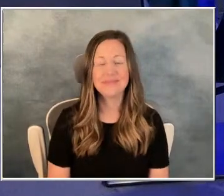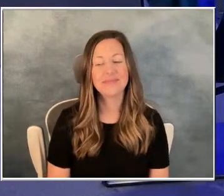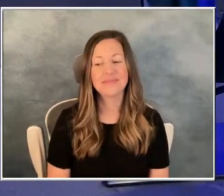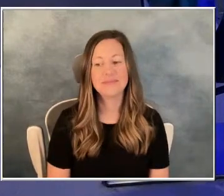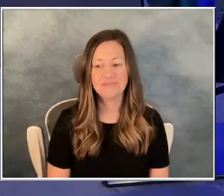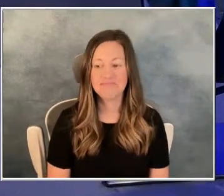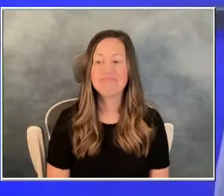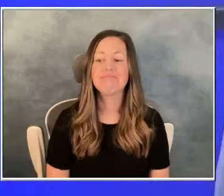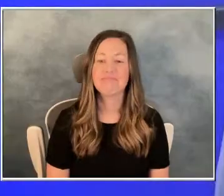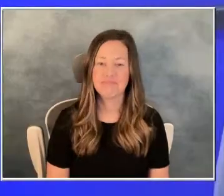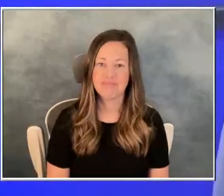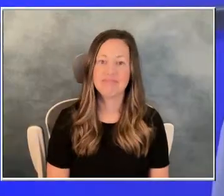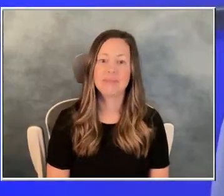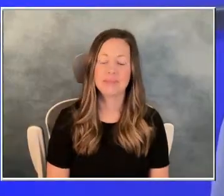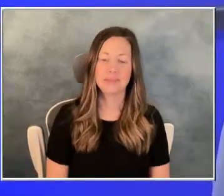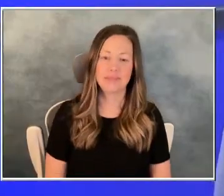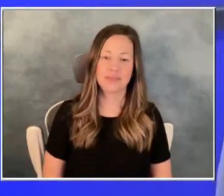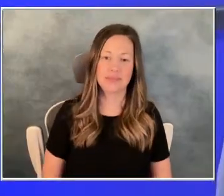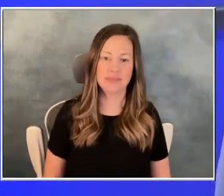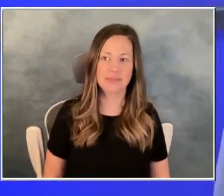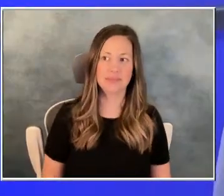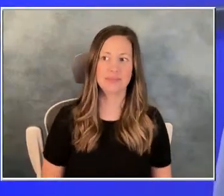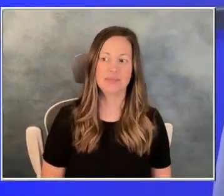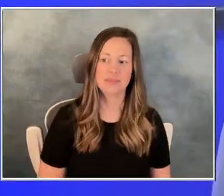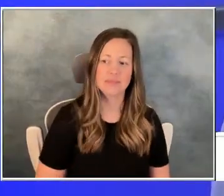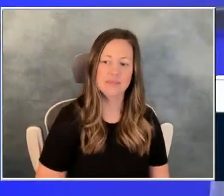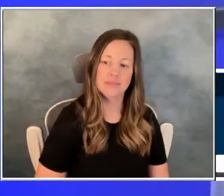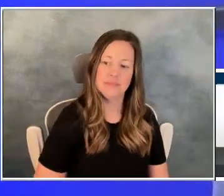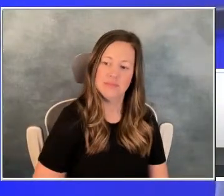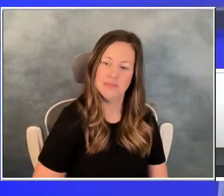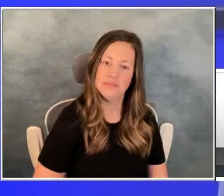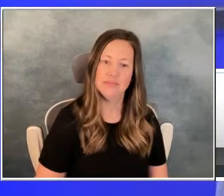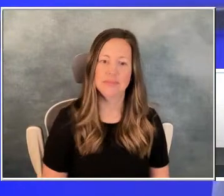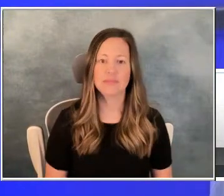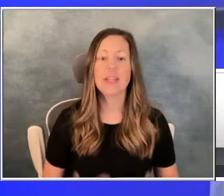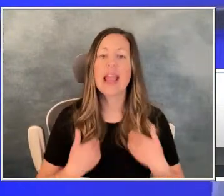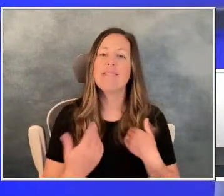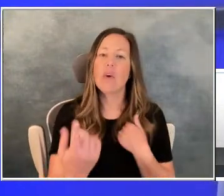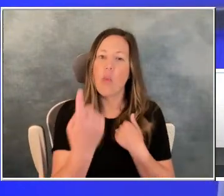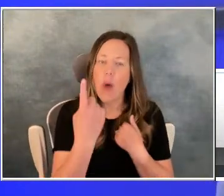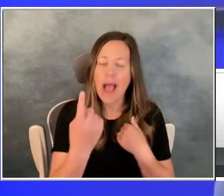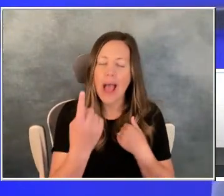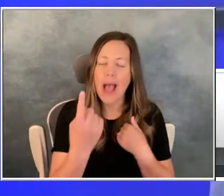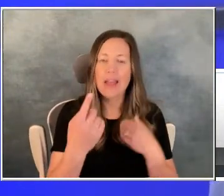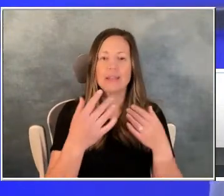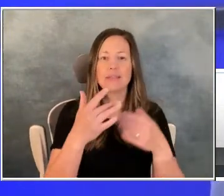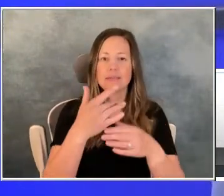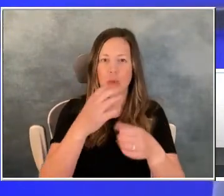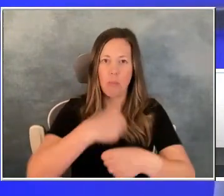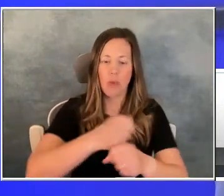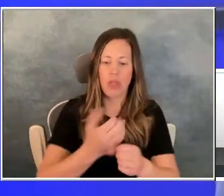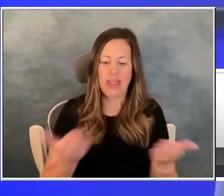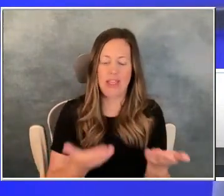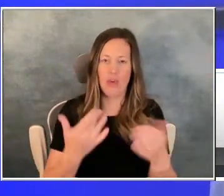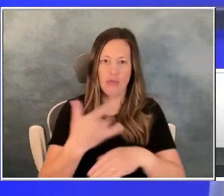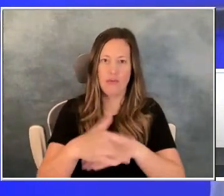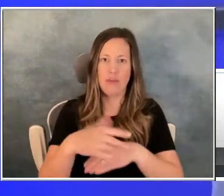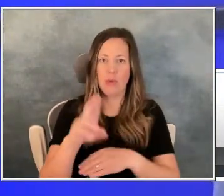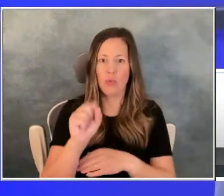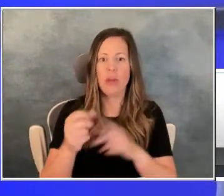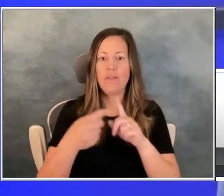Okay. So there is one commercially available product in the United States. It is from North Atlantic